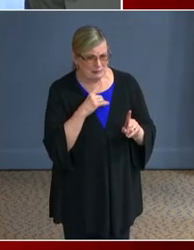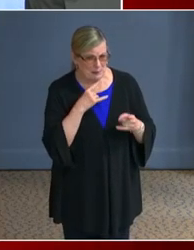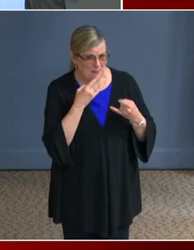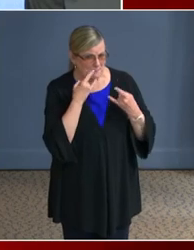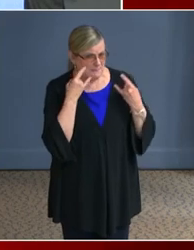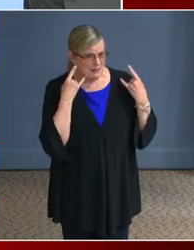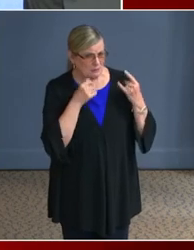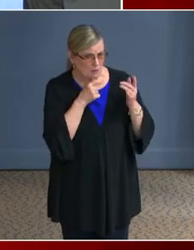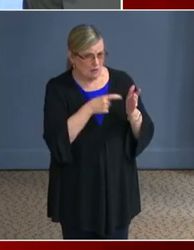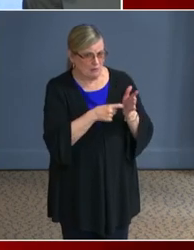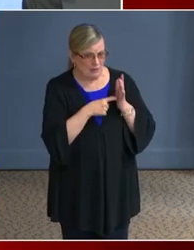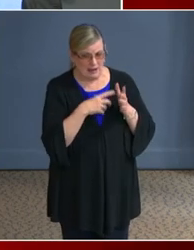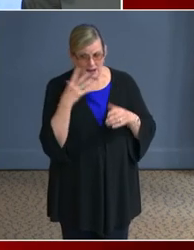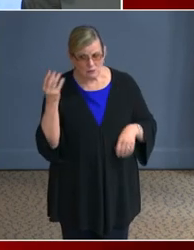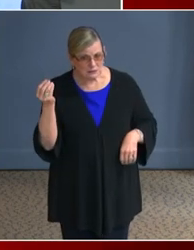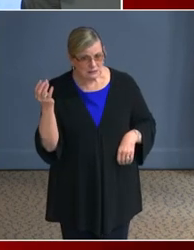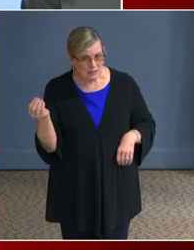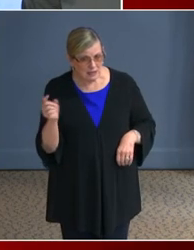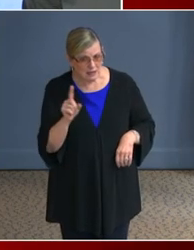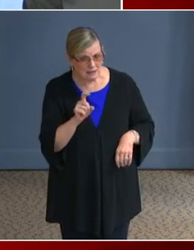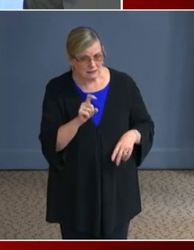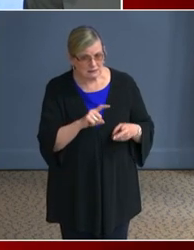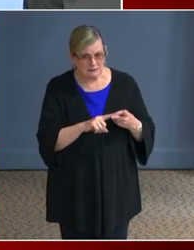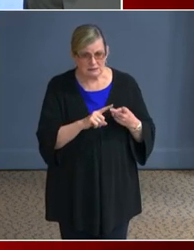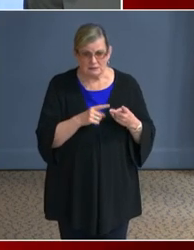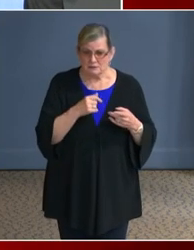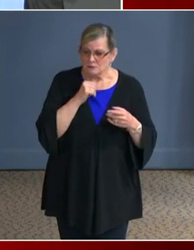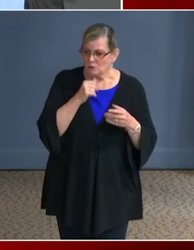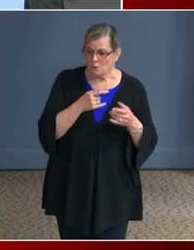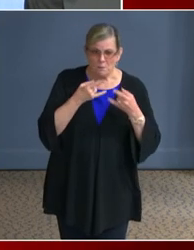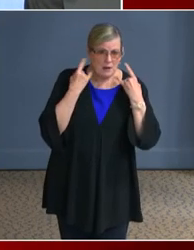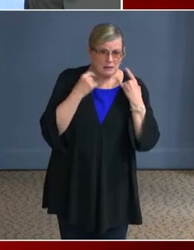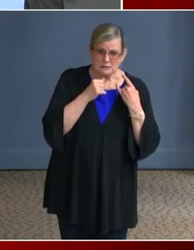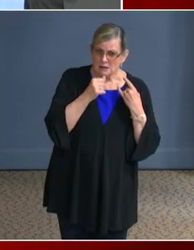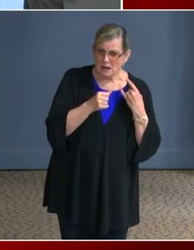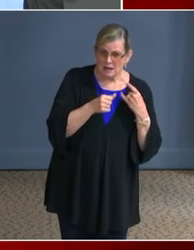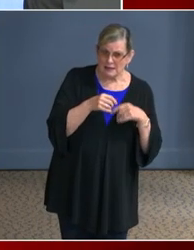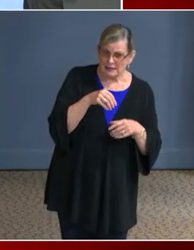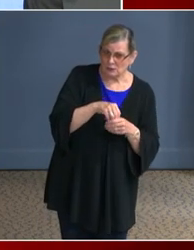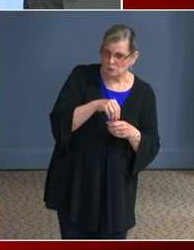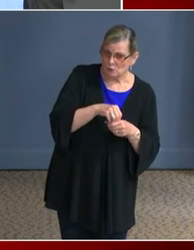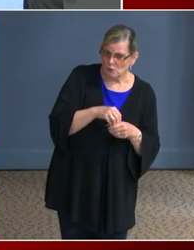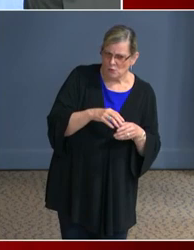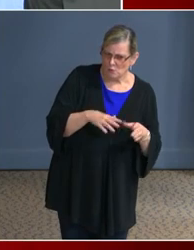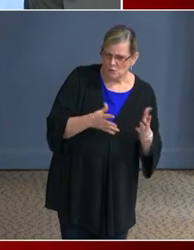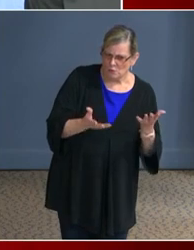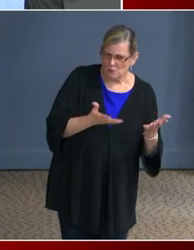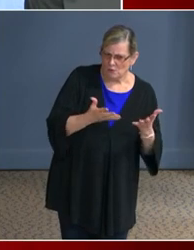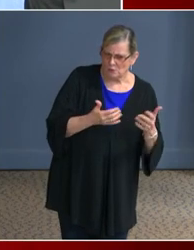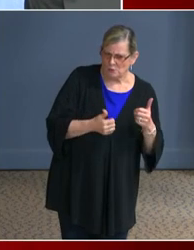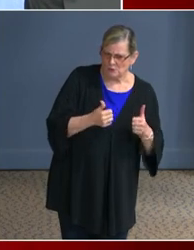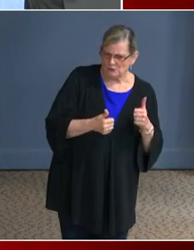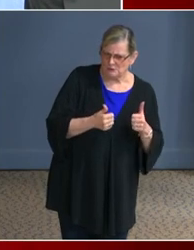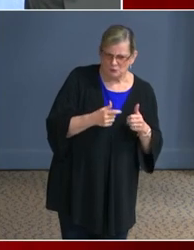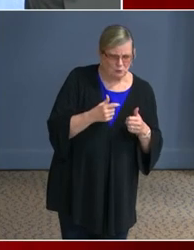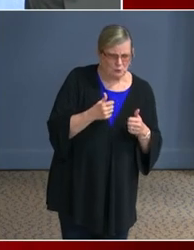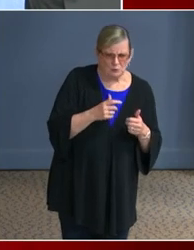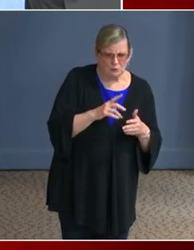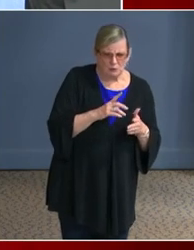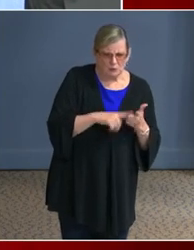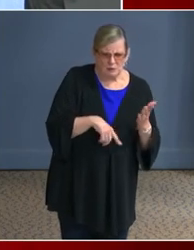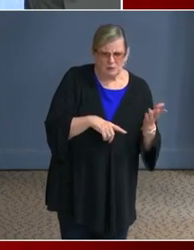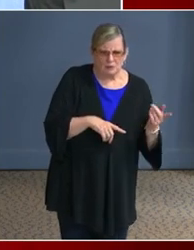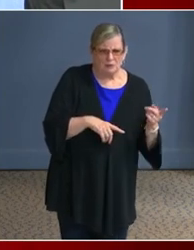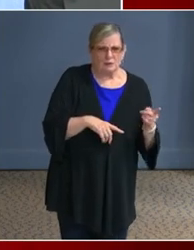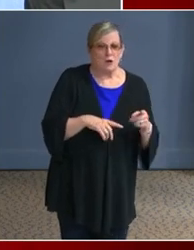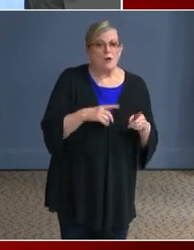outdoors, and that masks are not required, I guess, indoors either. And so for fully